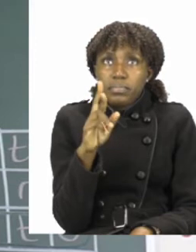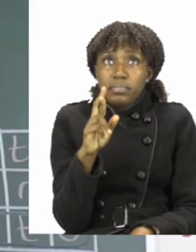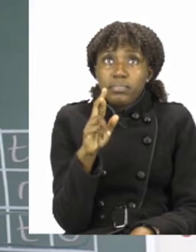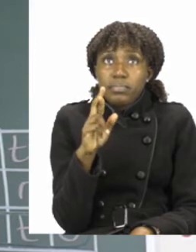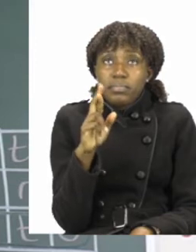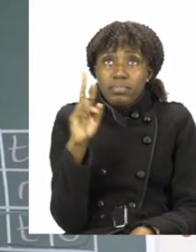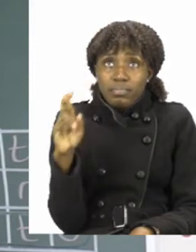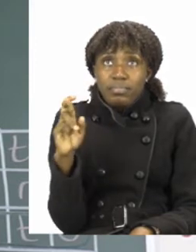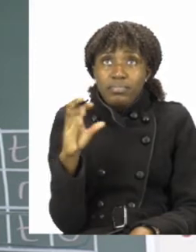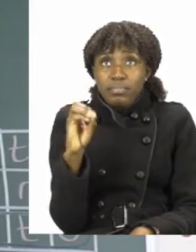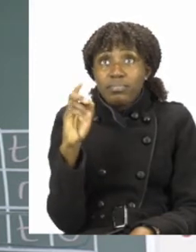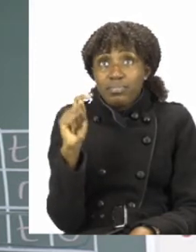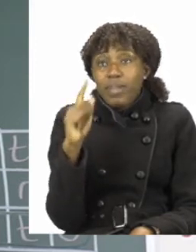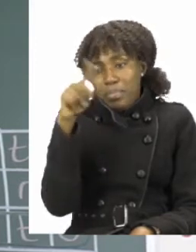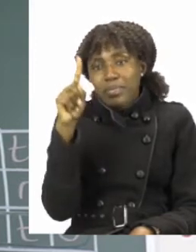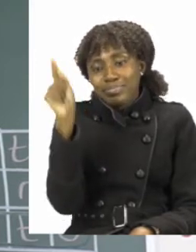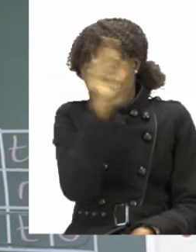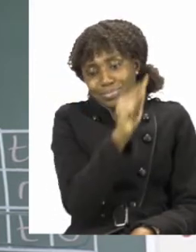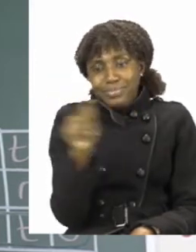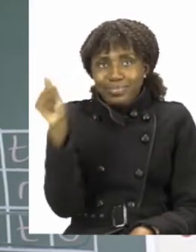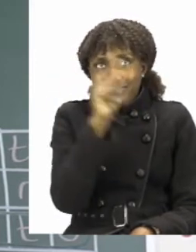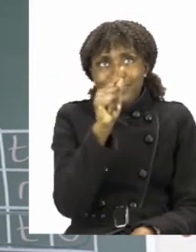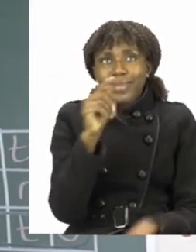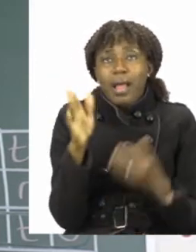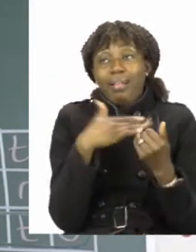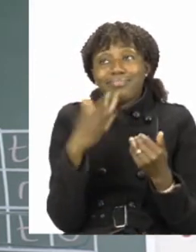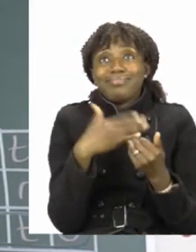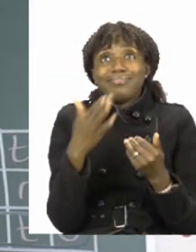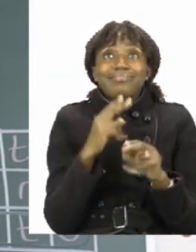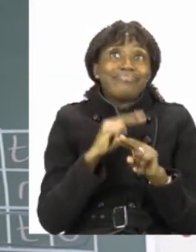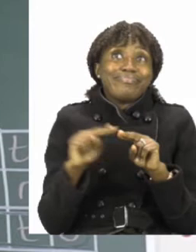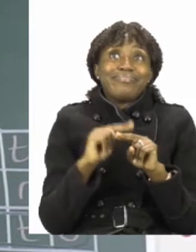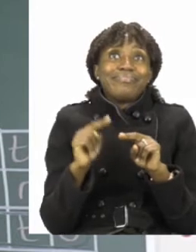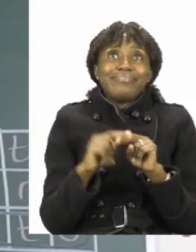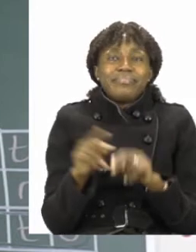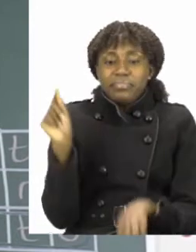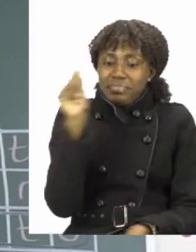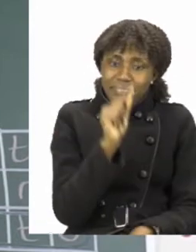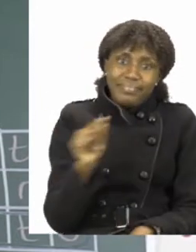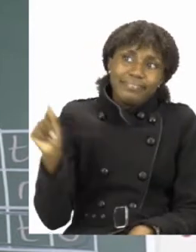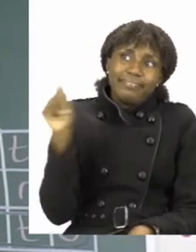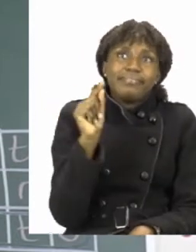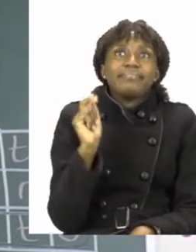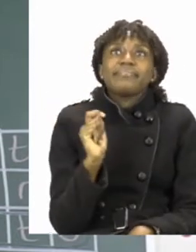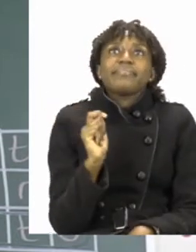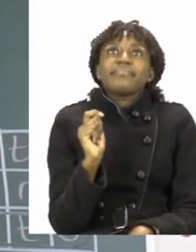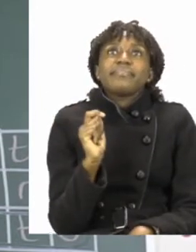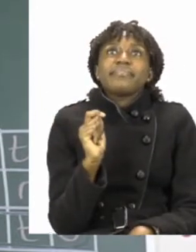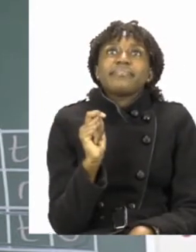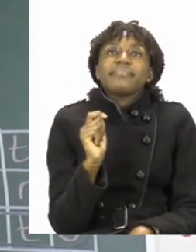2 R's, and an O and a T. That was easy. So go ahead and circle the